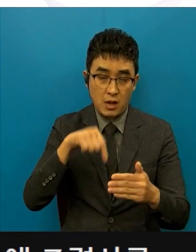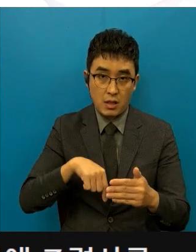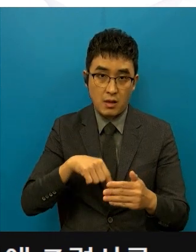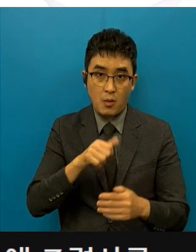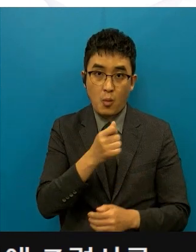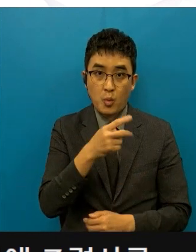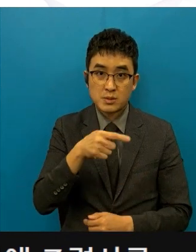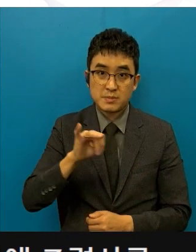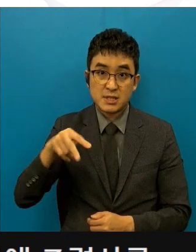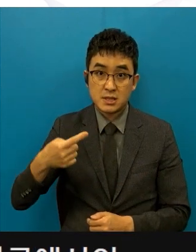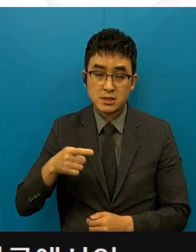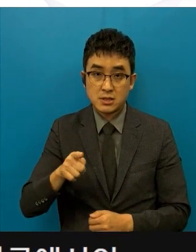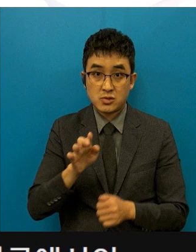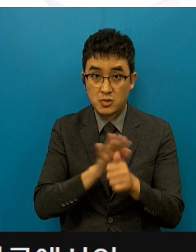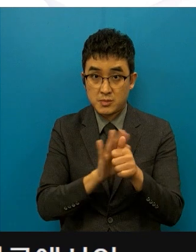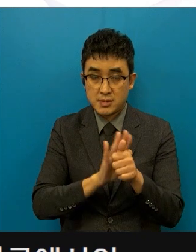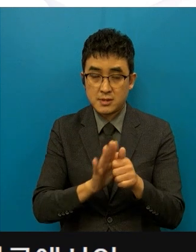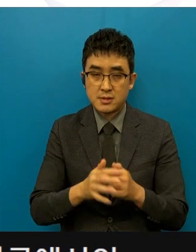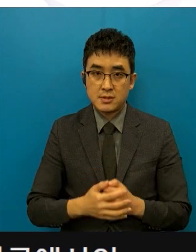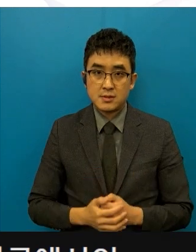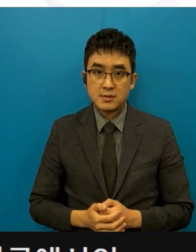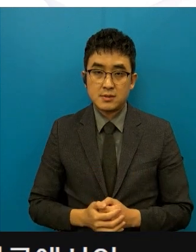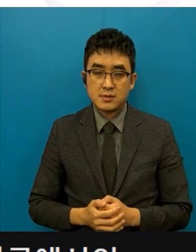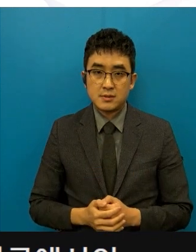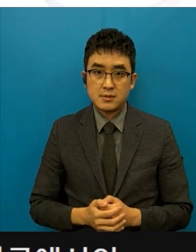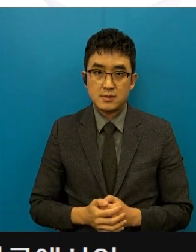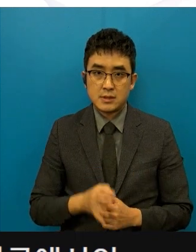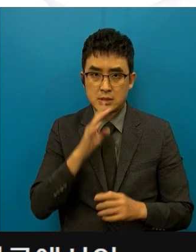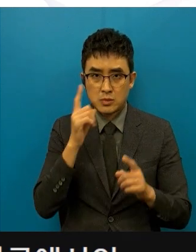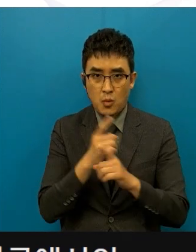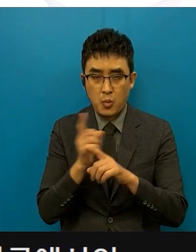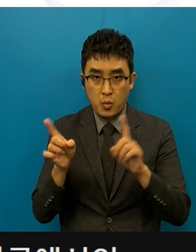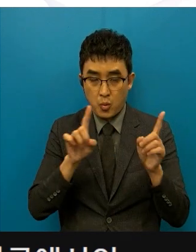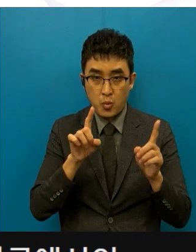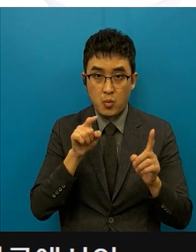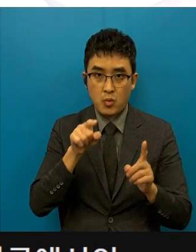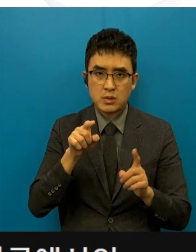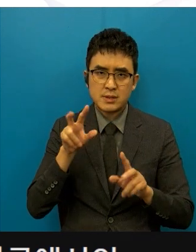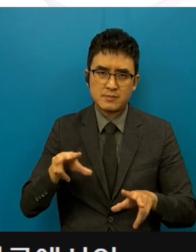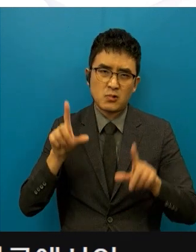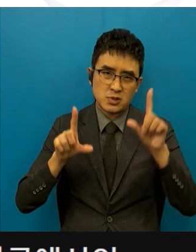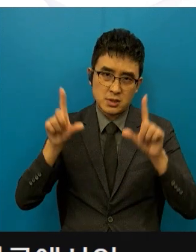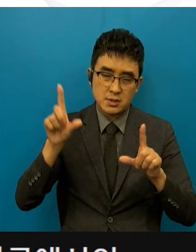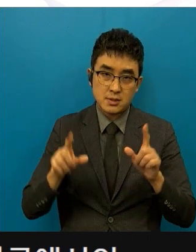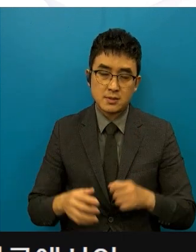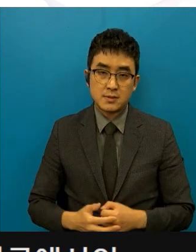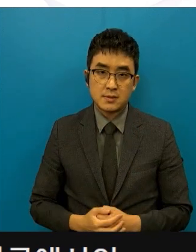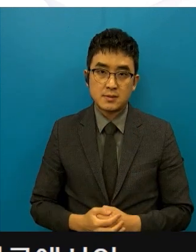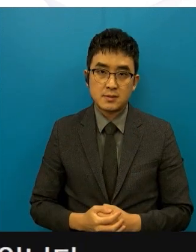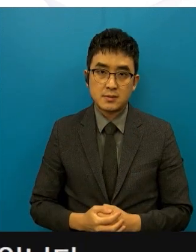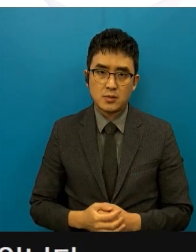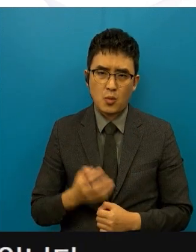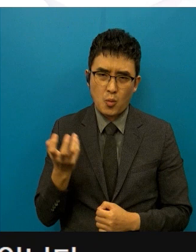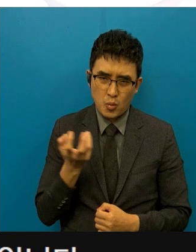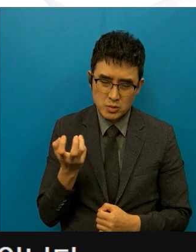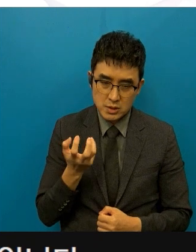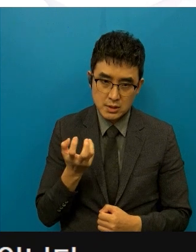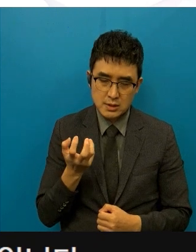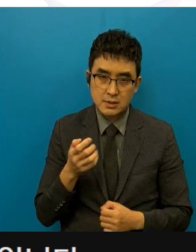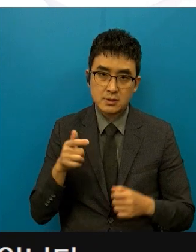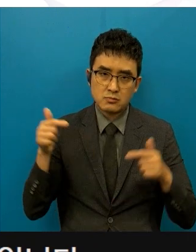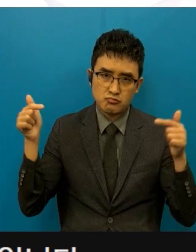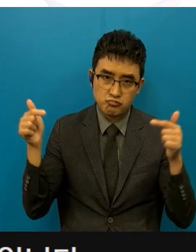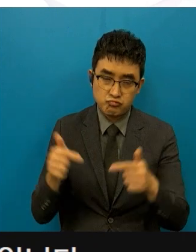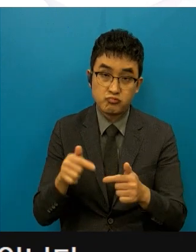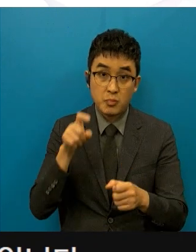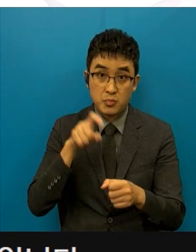alleviate symptoms, but also psychosocial and spiritual care, ensuring